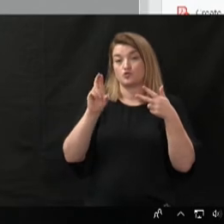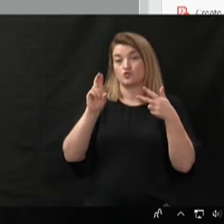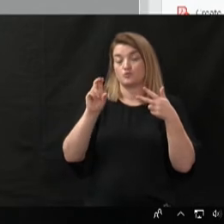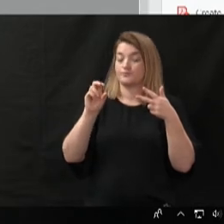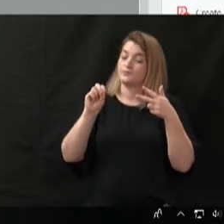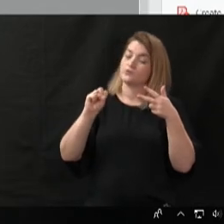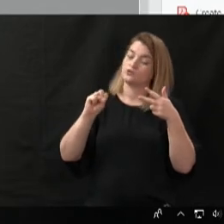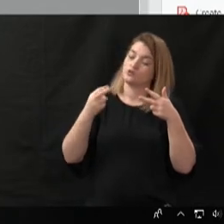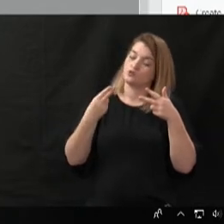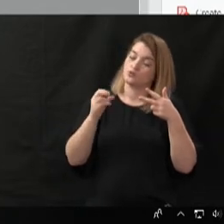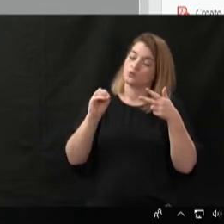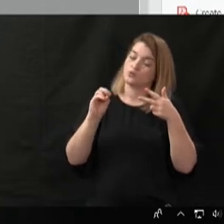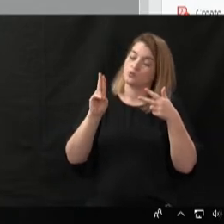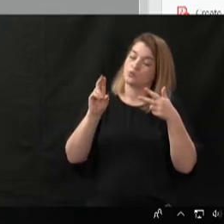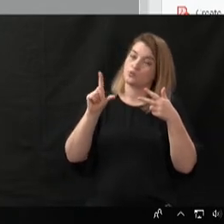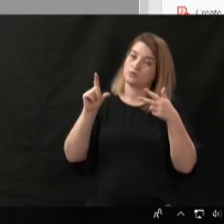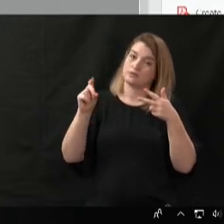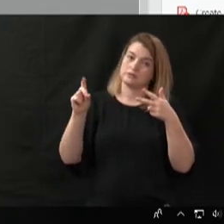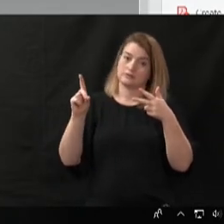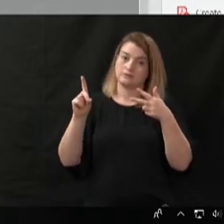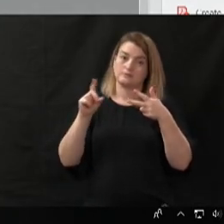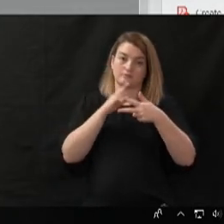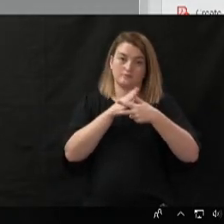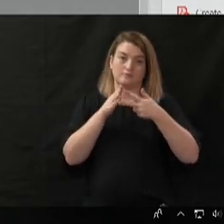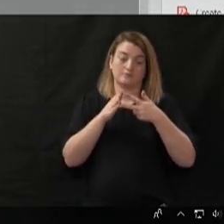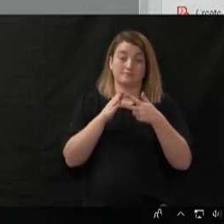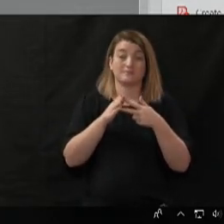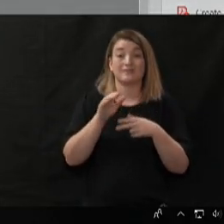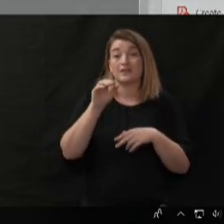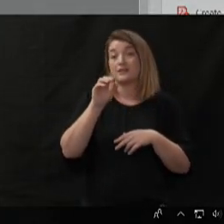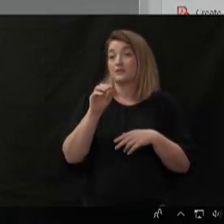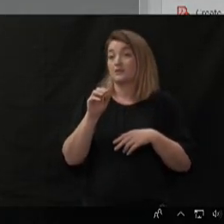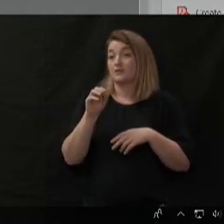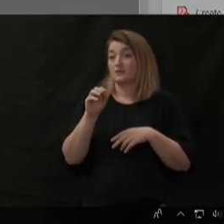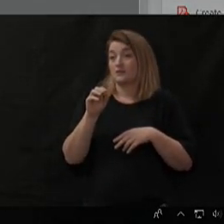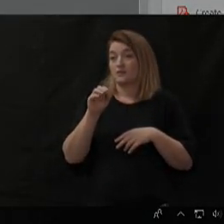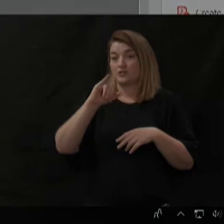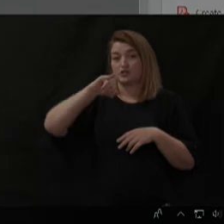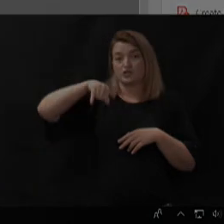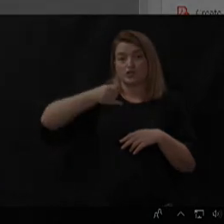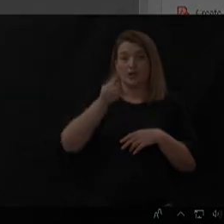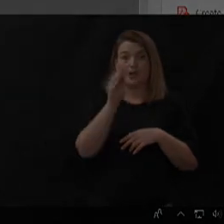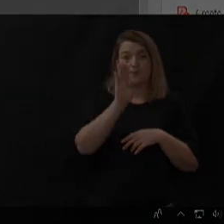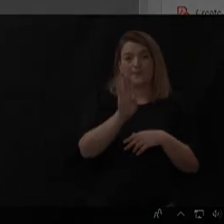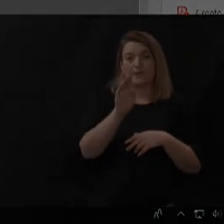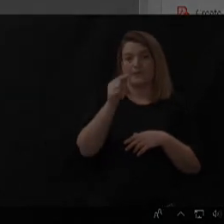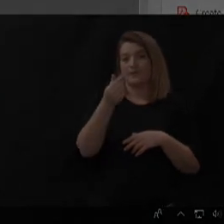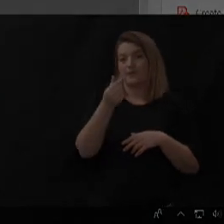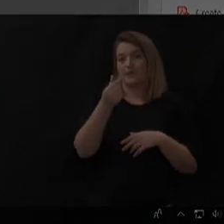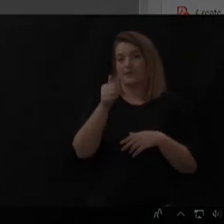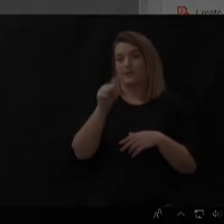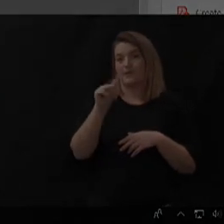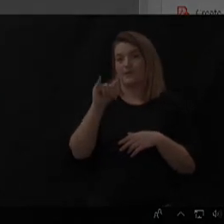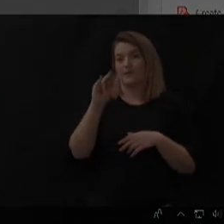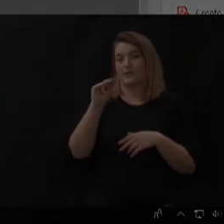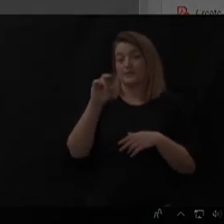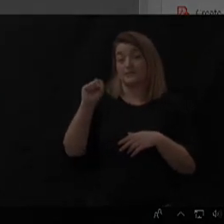down this name, JB Games. She has all sorts of wonderful OG games. She's an OG tutor out of